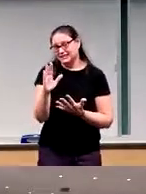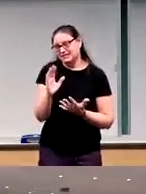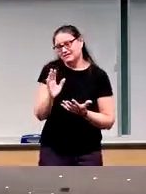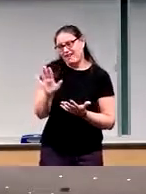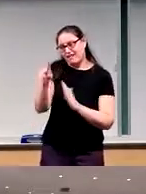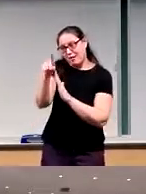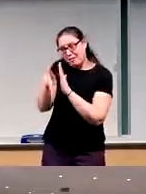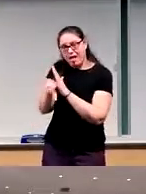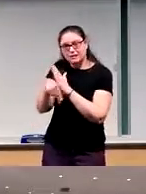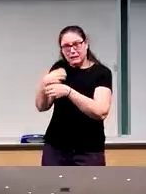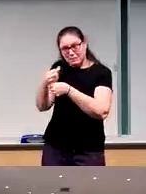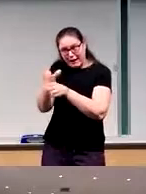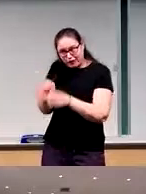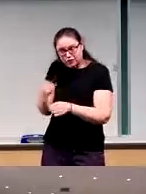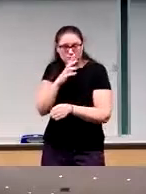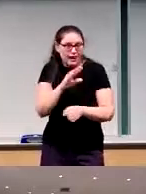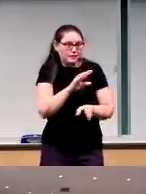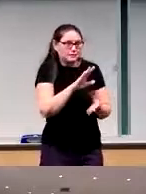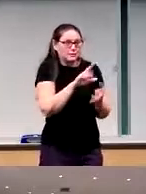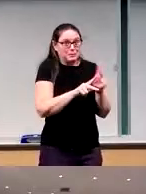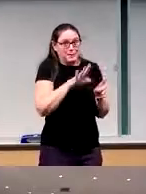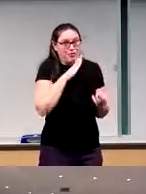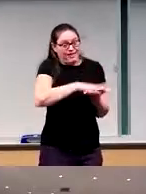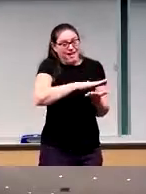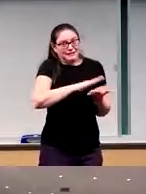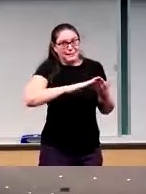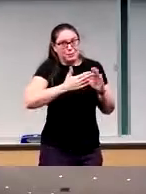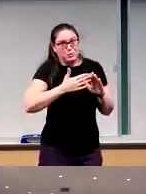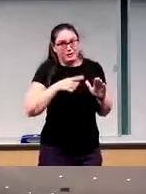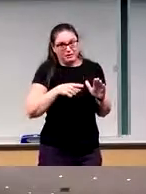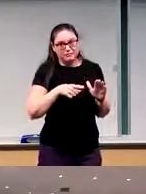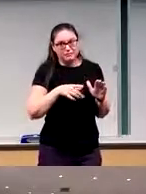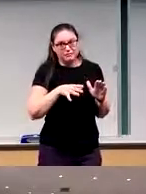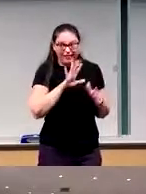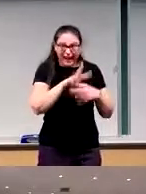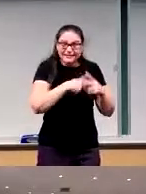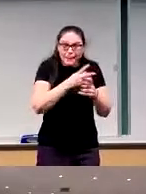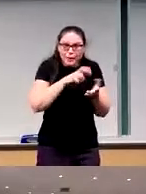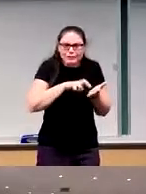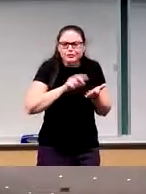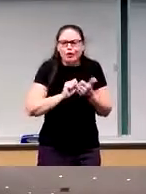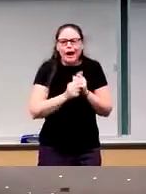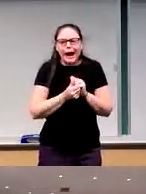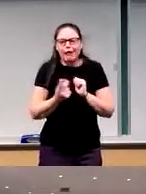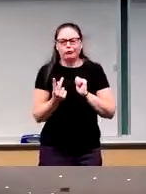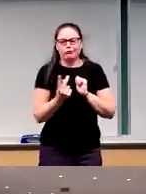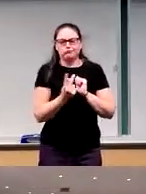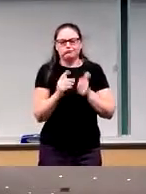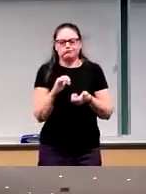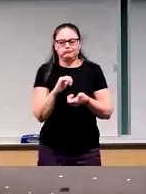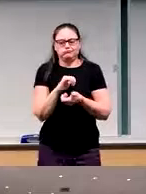policymakers and people in the academic community who do that kind of research, like how are you going to get this